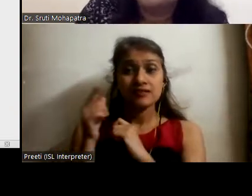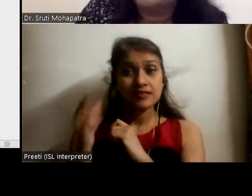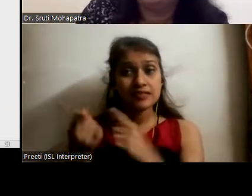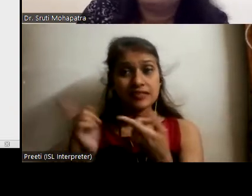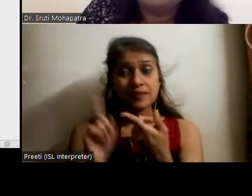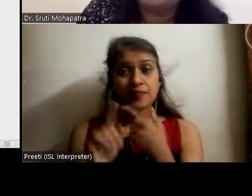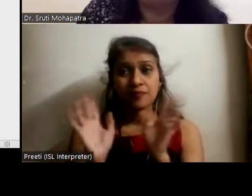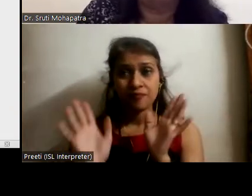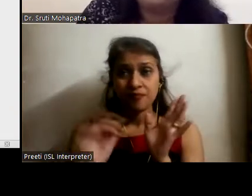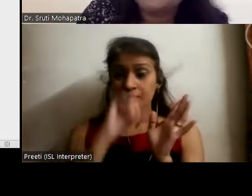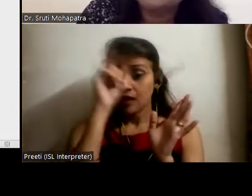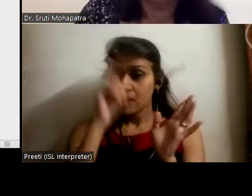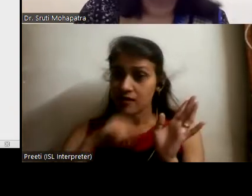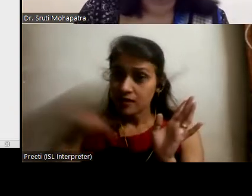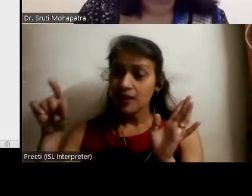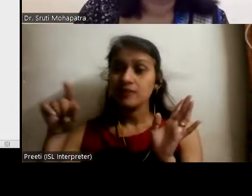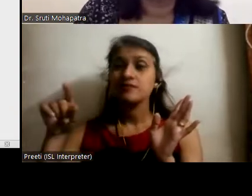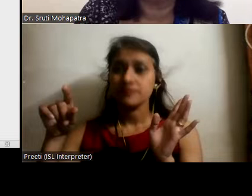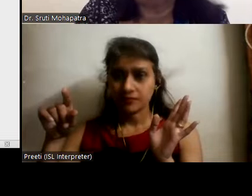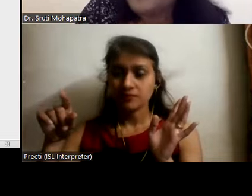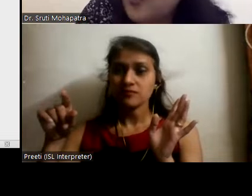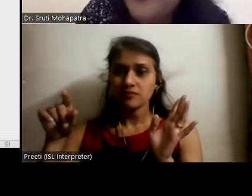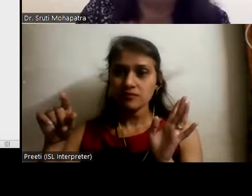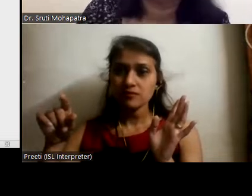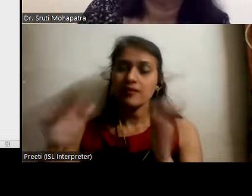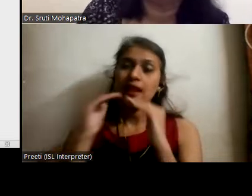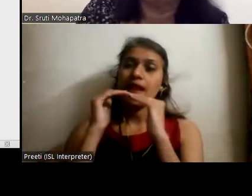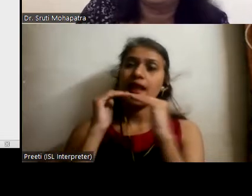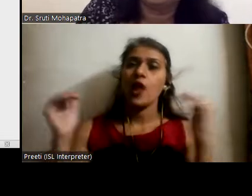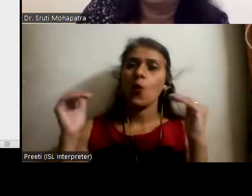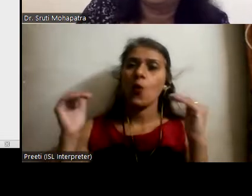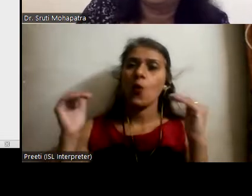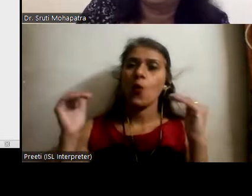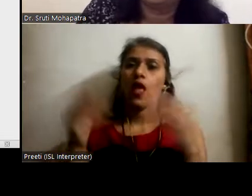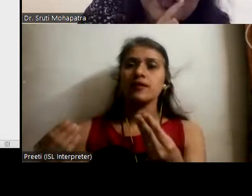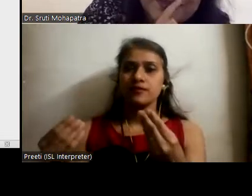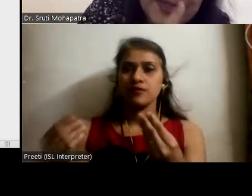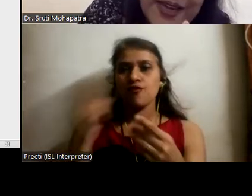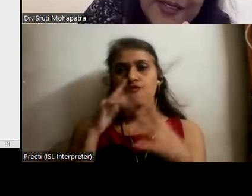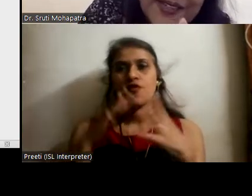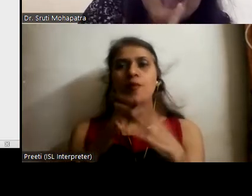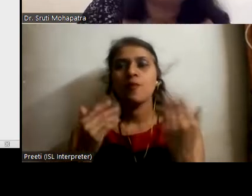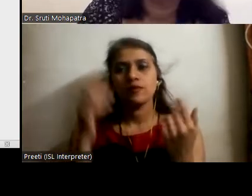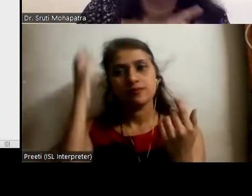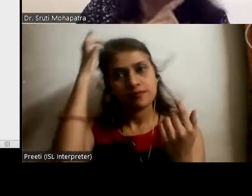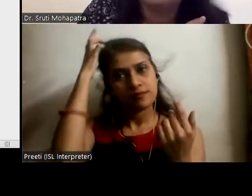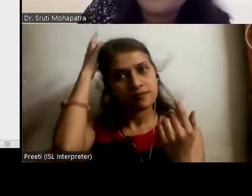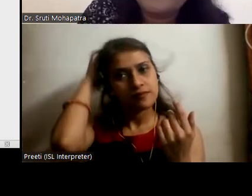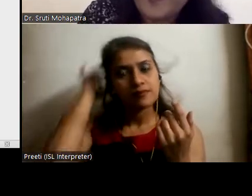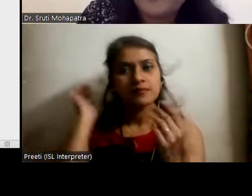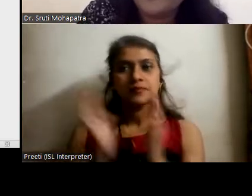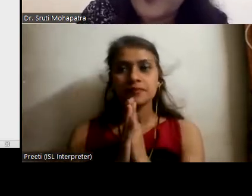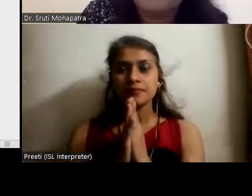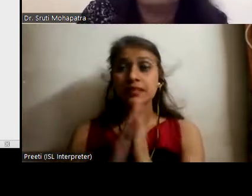happens, India will become a place which will give equity to its women. That stage is